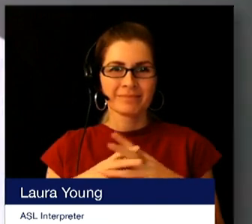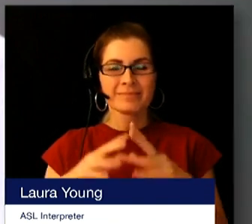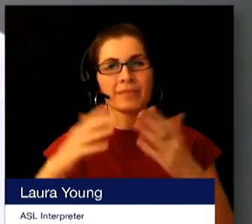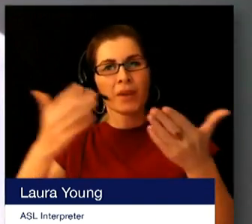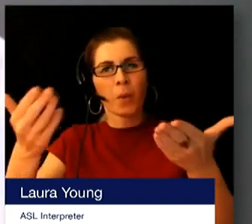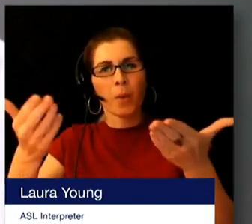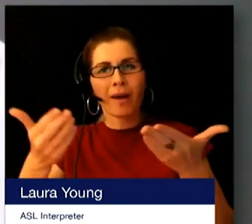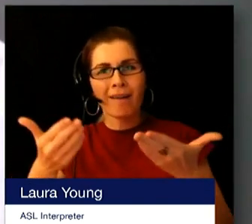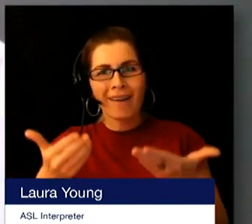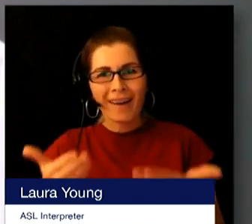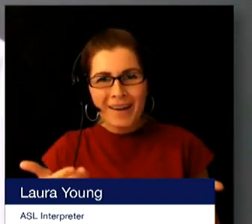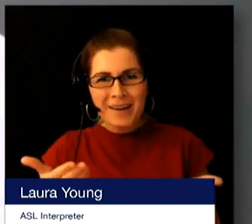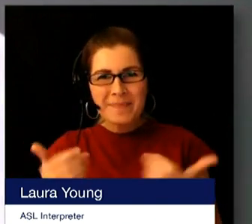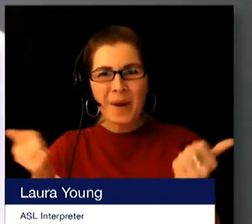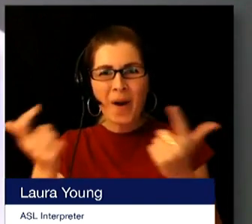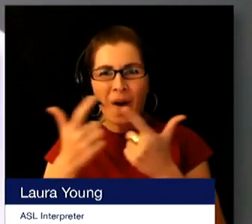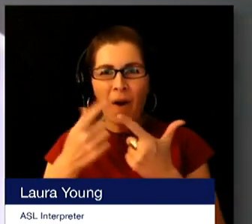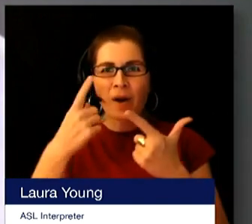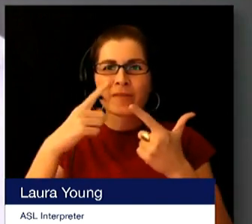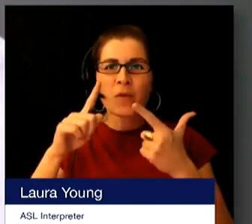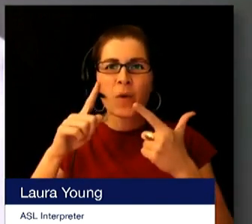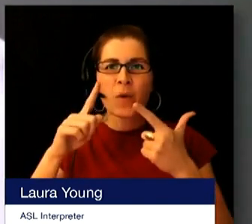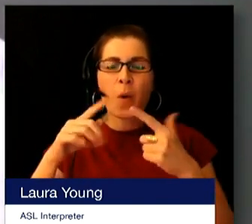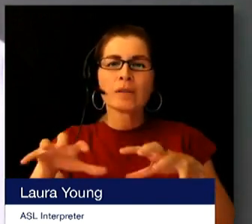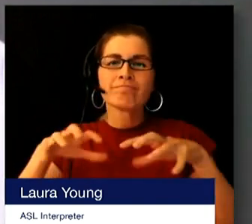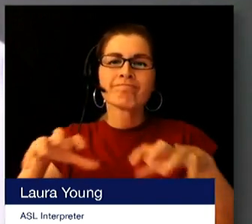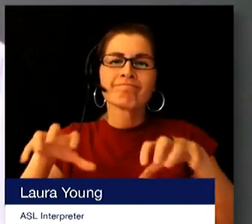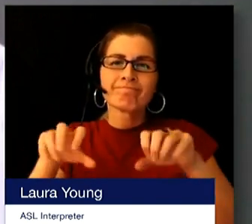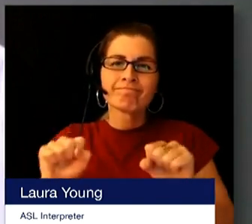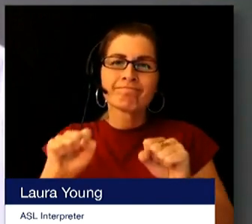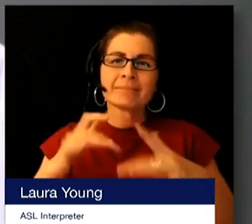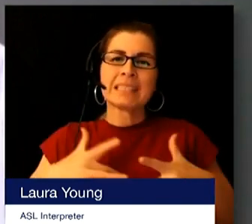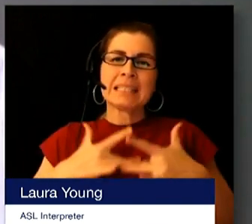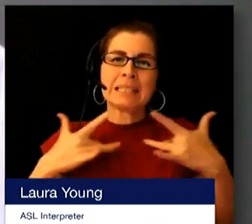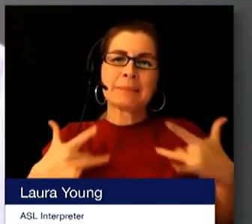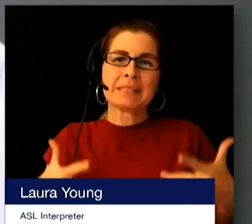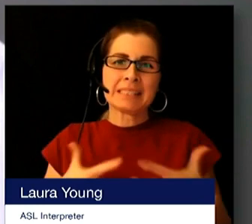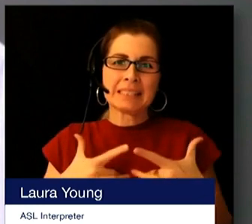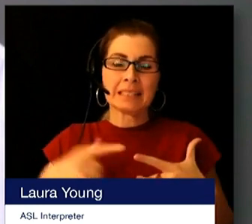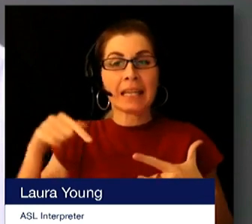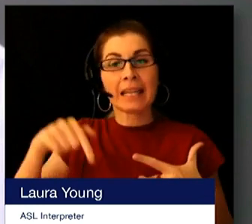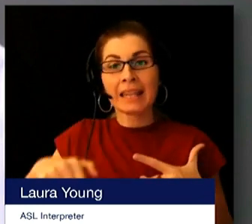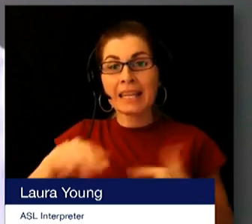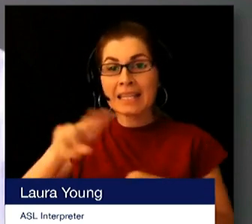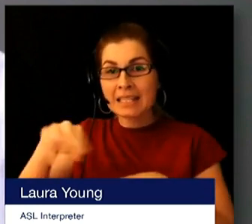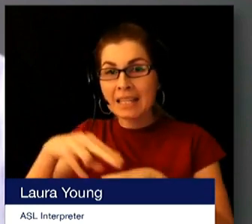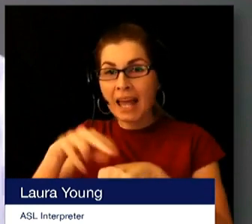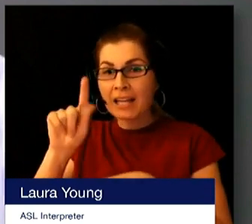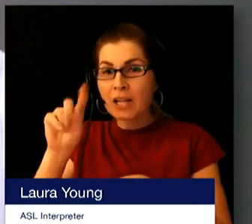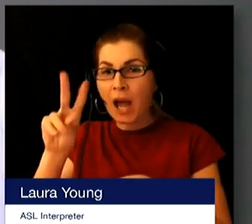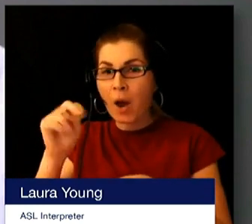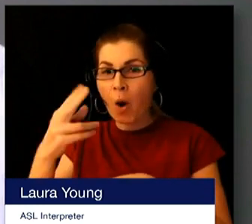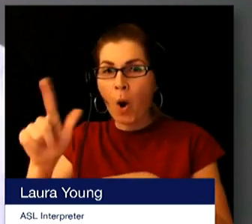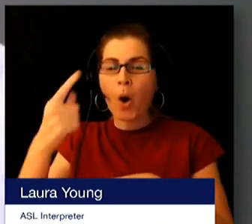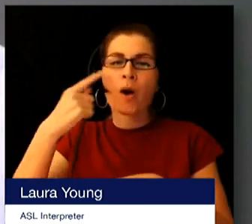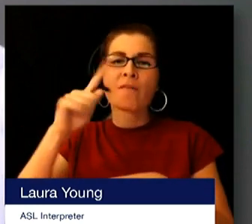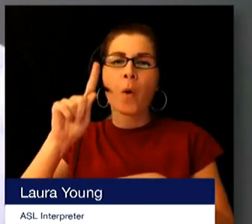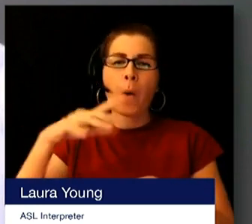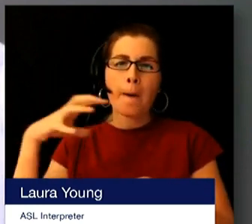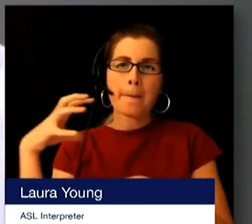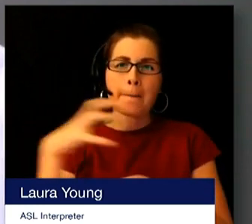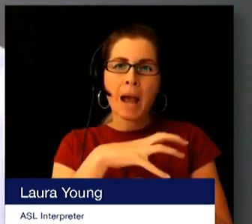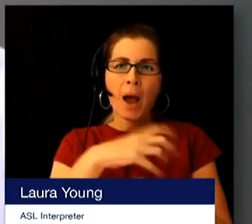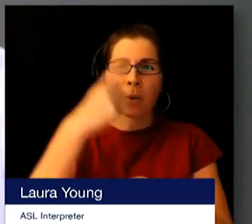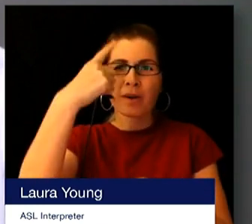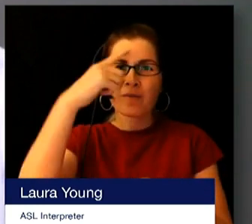Welcome, everyone, to Embracing Clemency, a national town hall on the power of redemption. My name